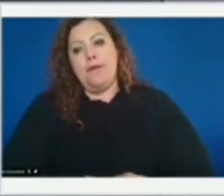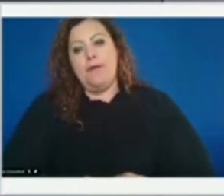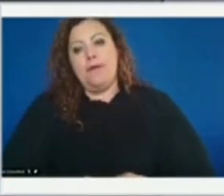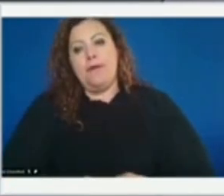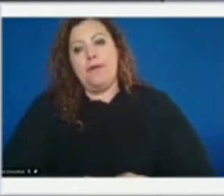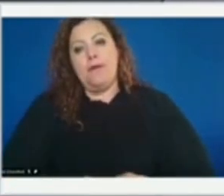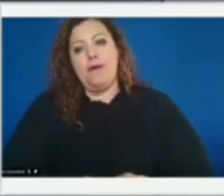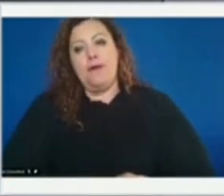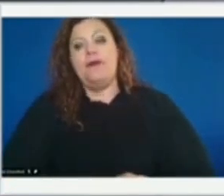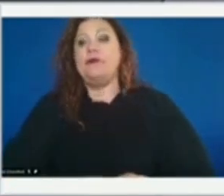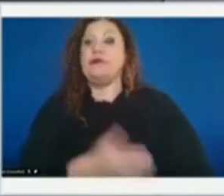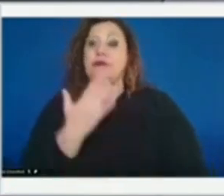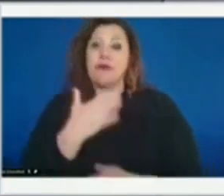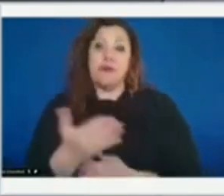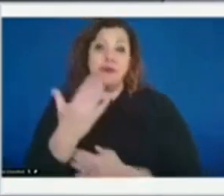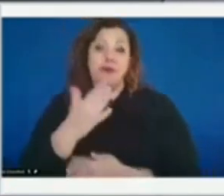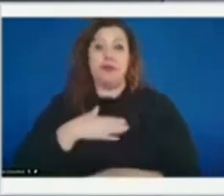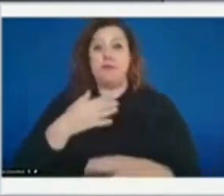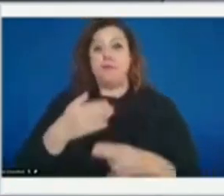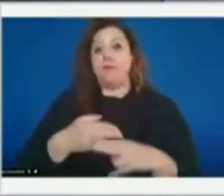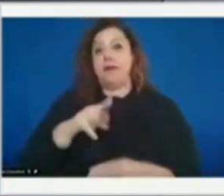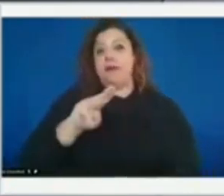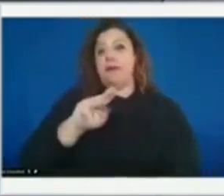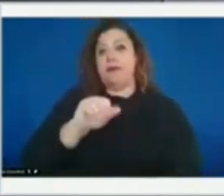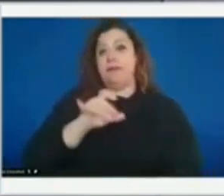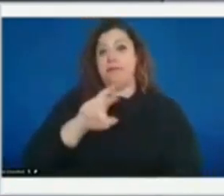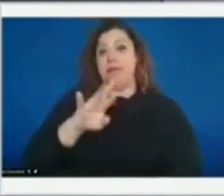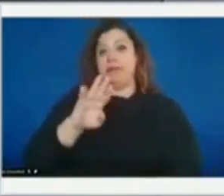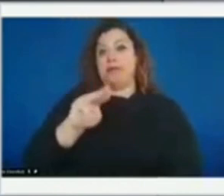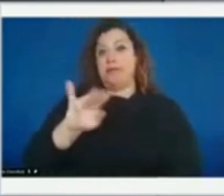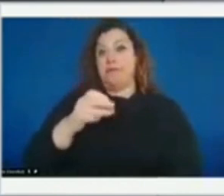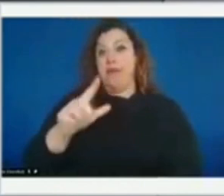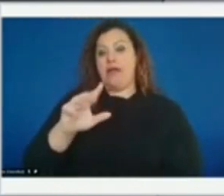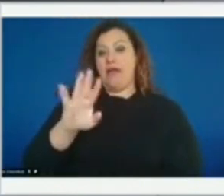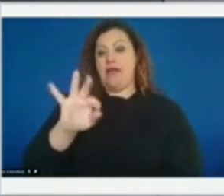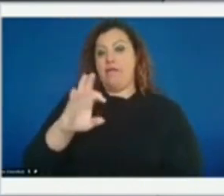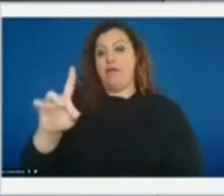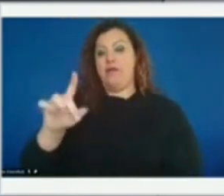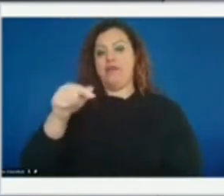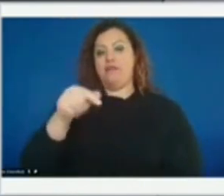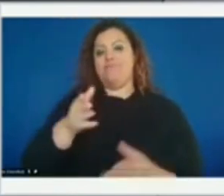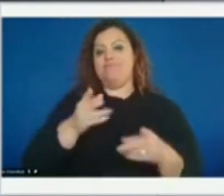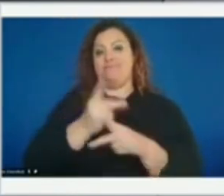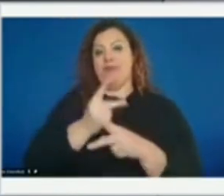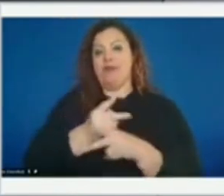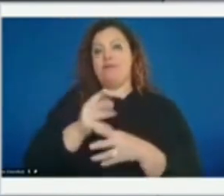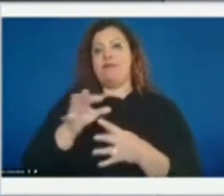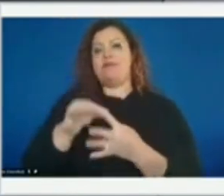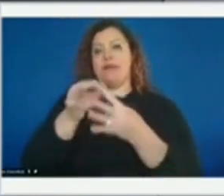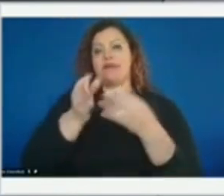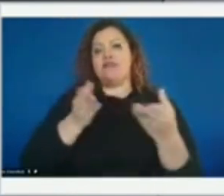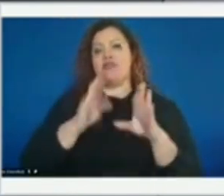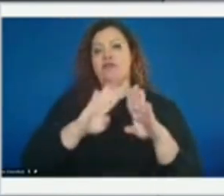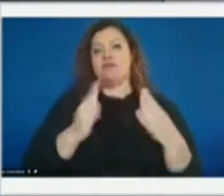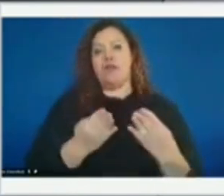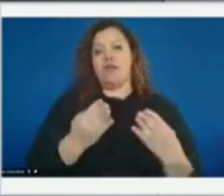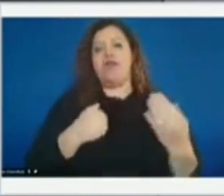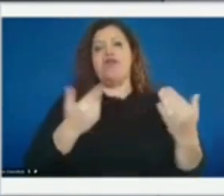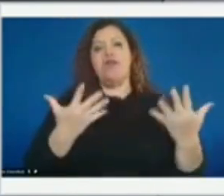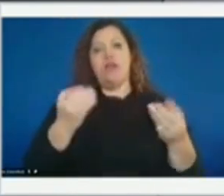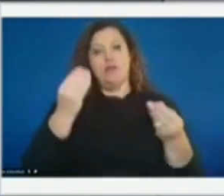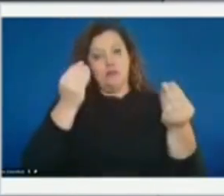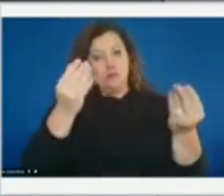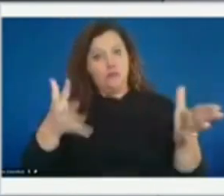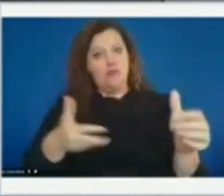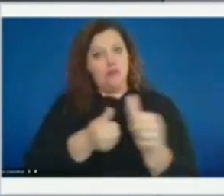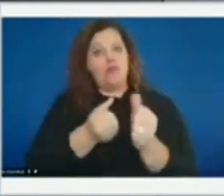Good morning. My name is Major Michael Ford over the Special Services Bureau. I'm happy to provide an update on the work from several divisions within our